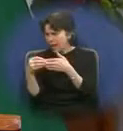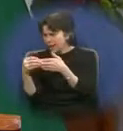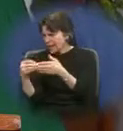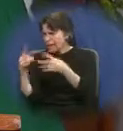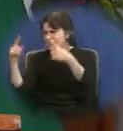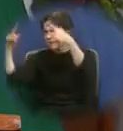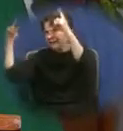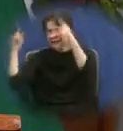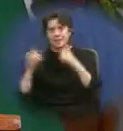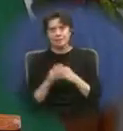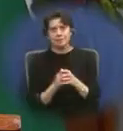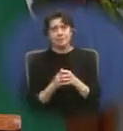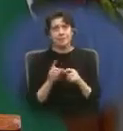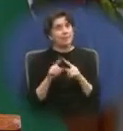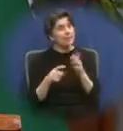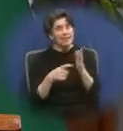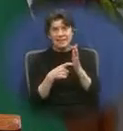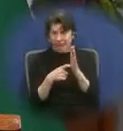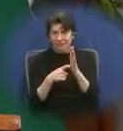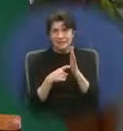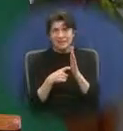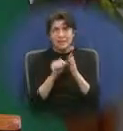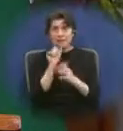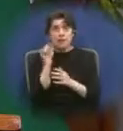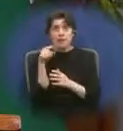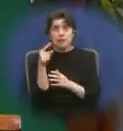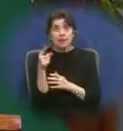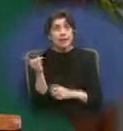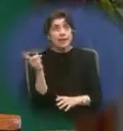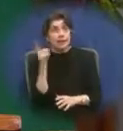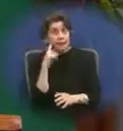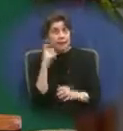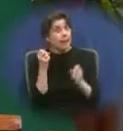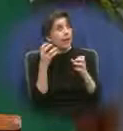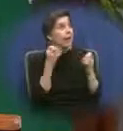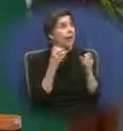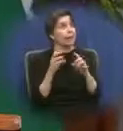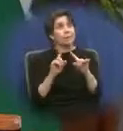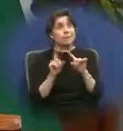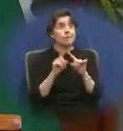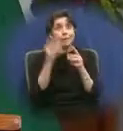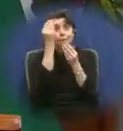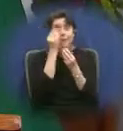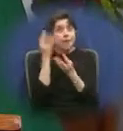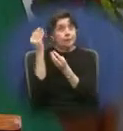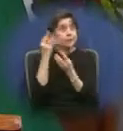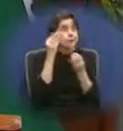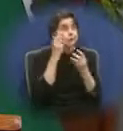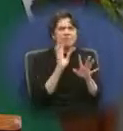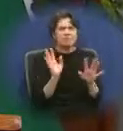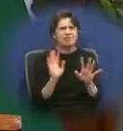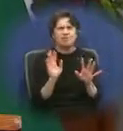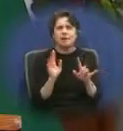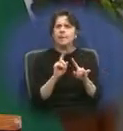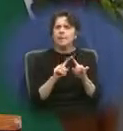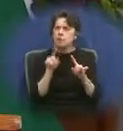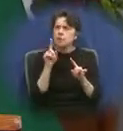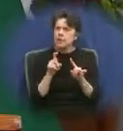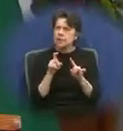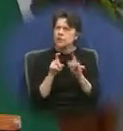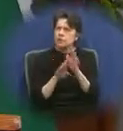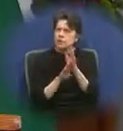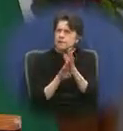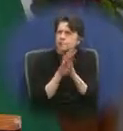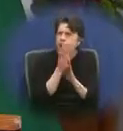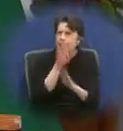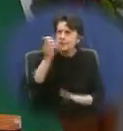succeed. But it takes, again, not just hearing lots of information, but growing in an understanding. That's